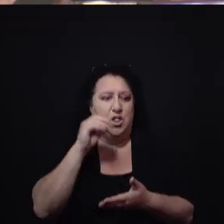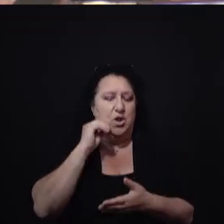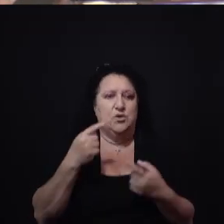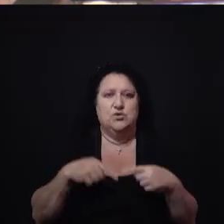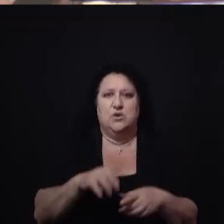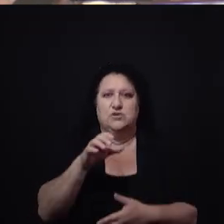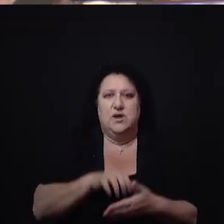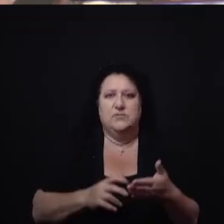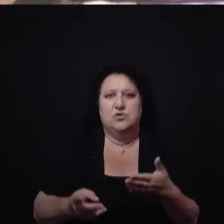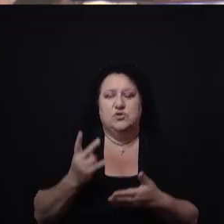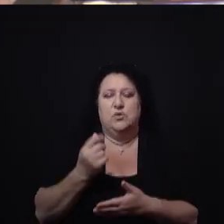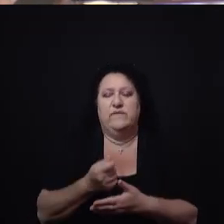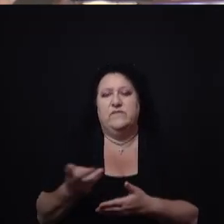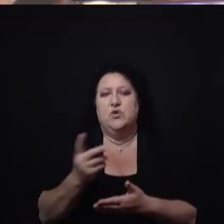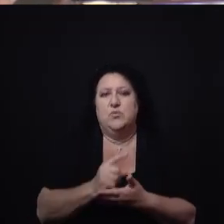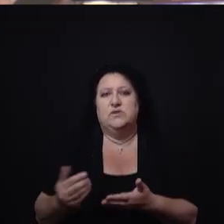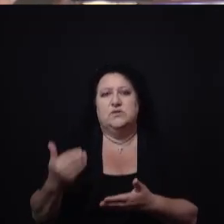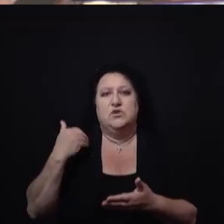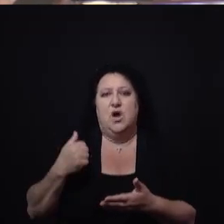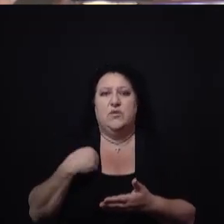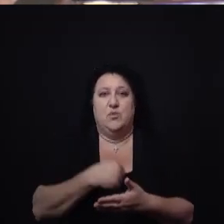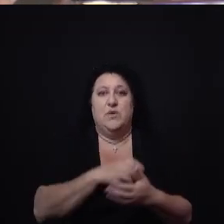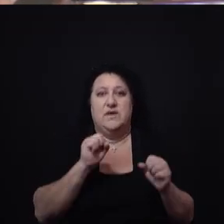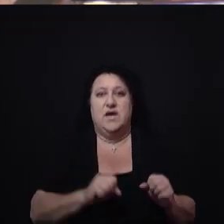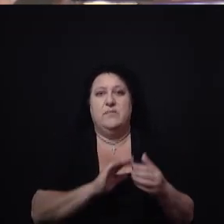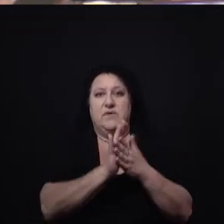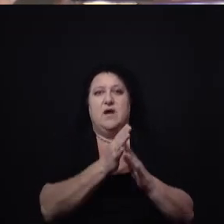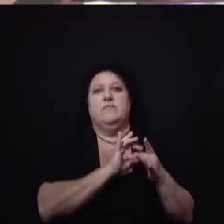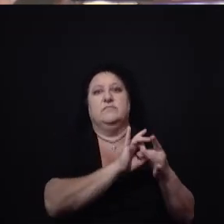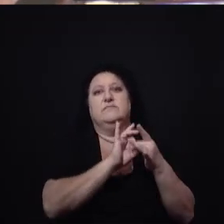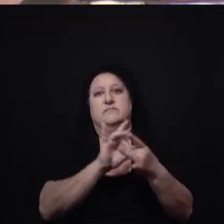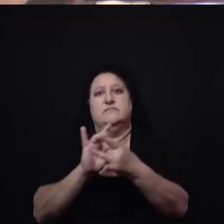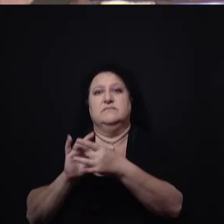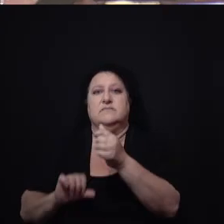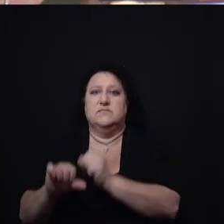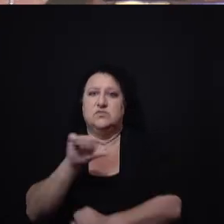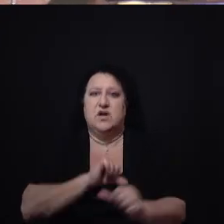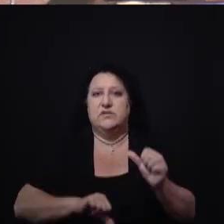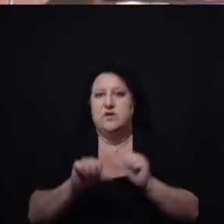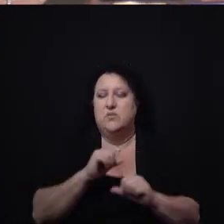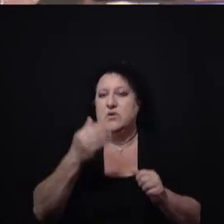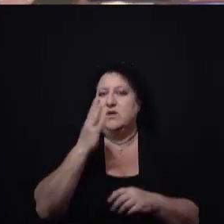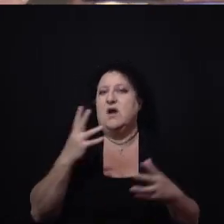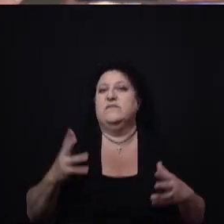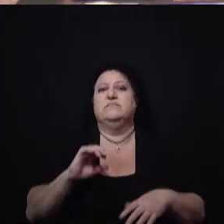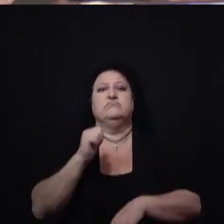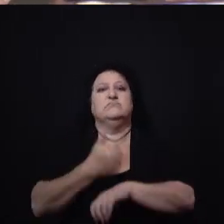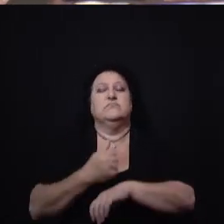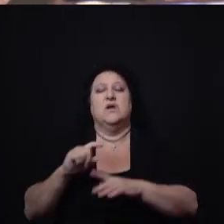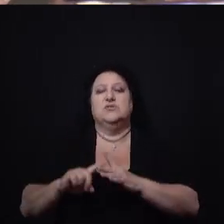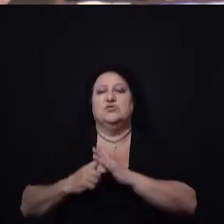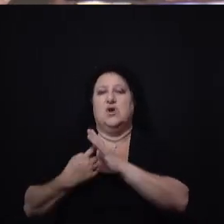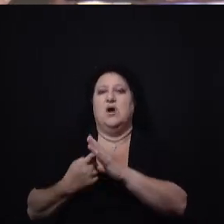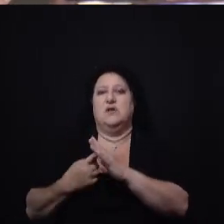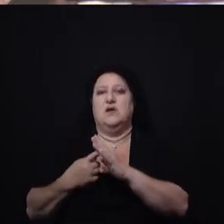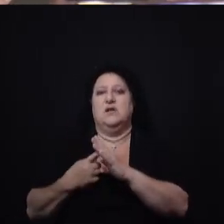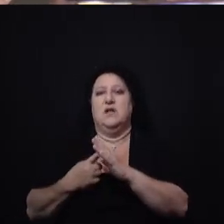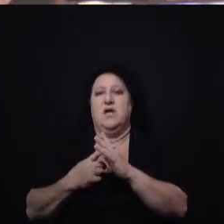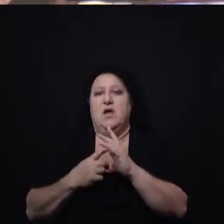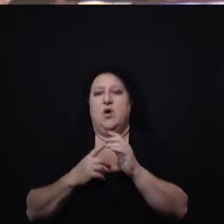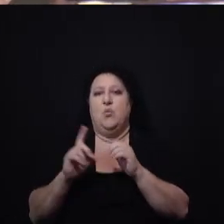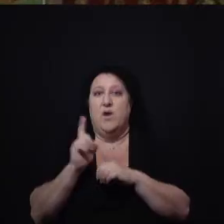be reconciled to each other. What God began in and through Jesus Christ, he is continuing